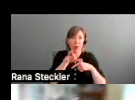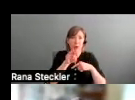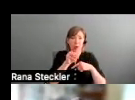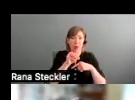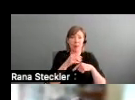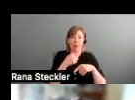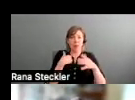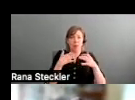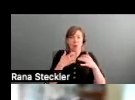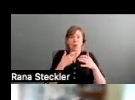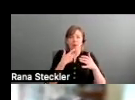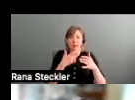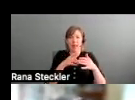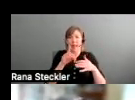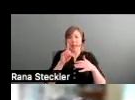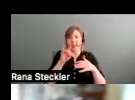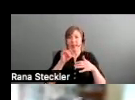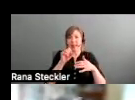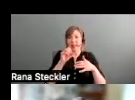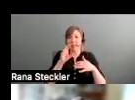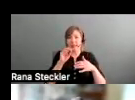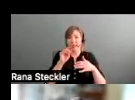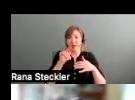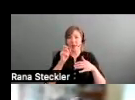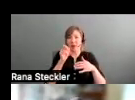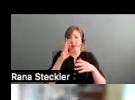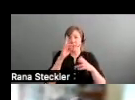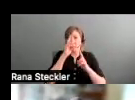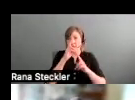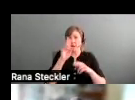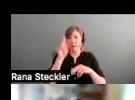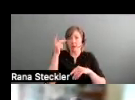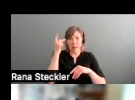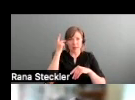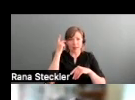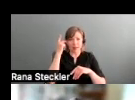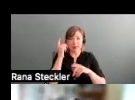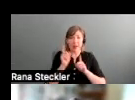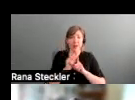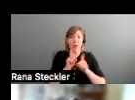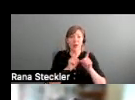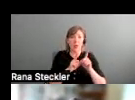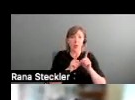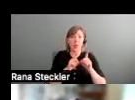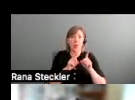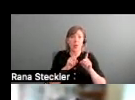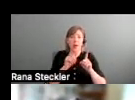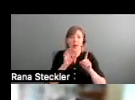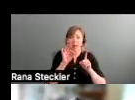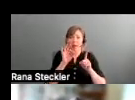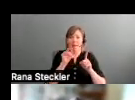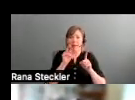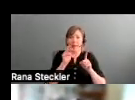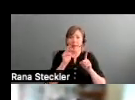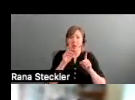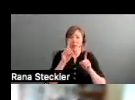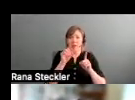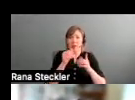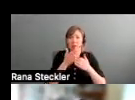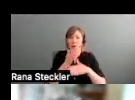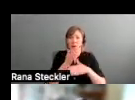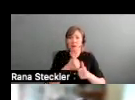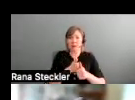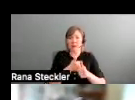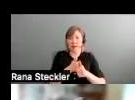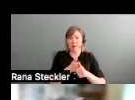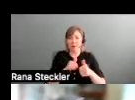I want to say that this kind of respectability politics is also a feature of disability rights itself.